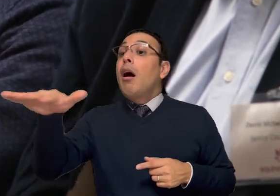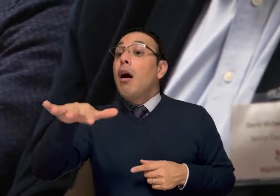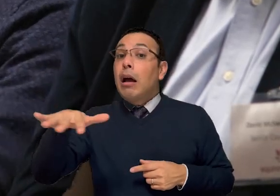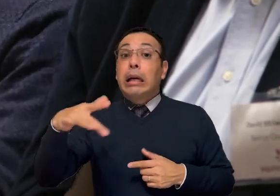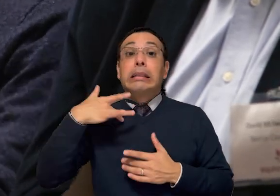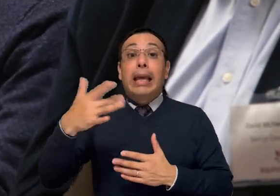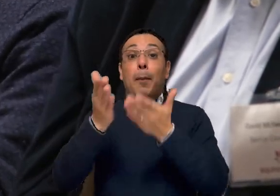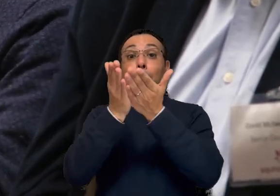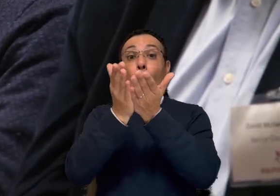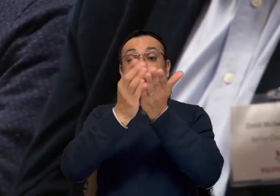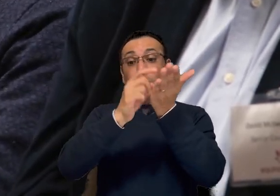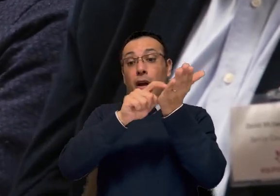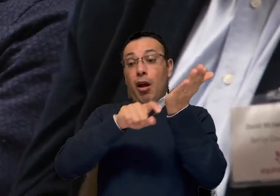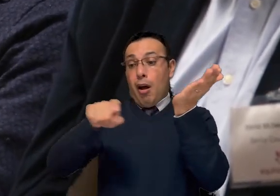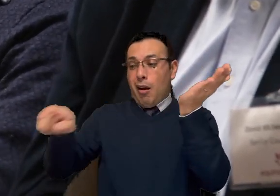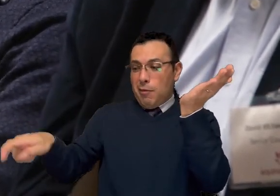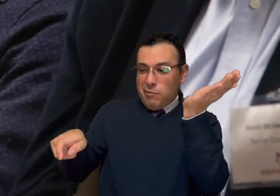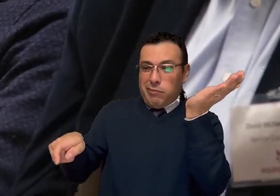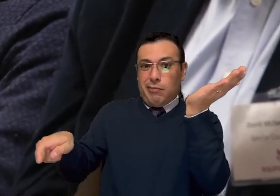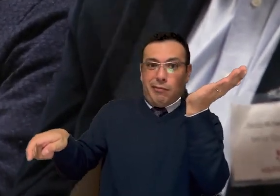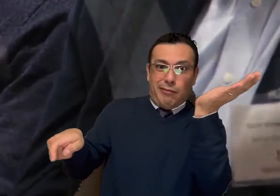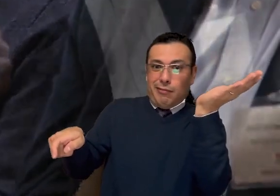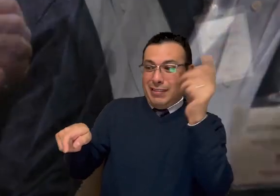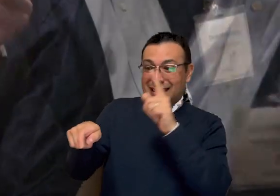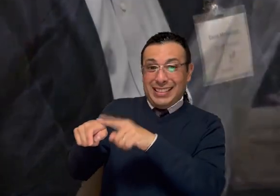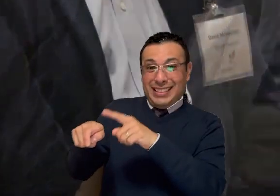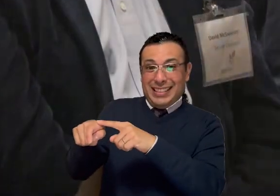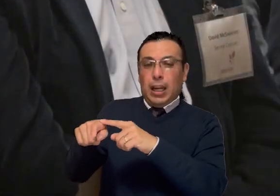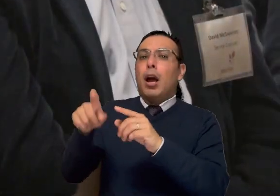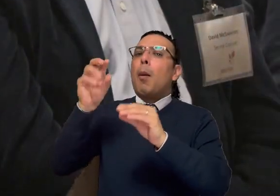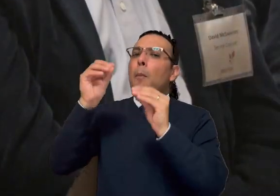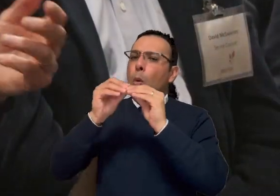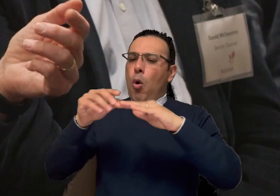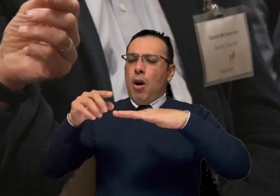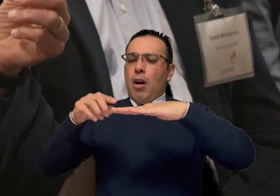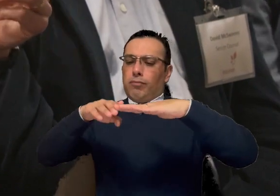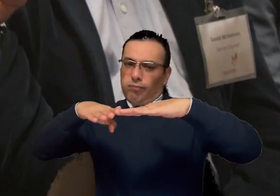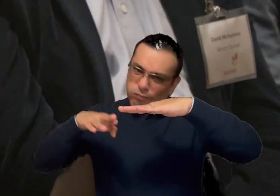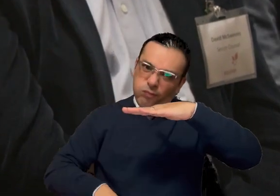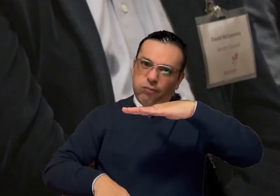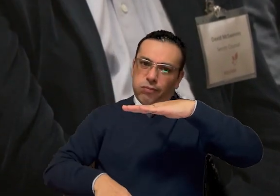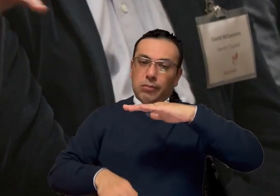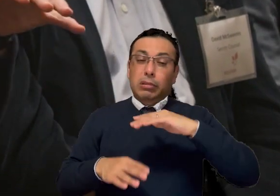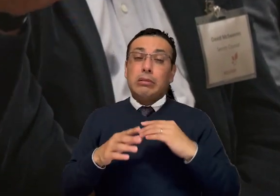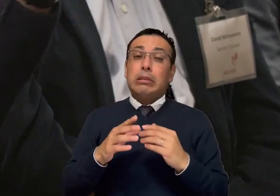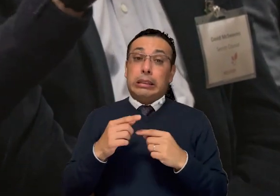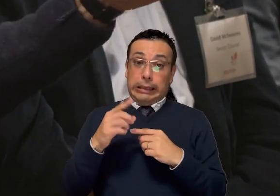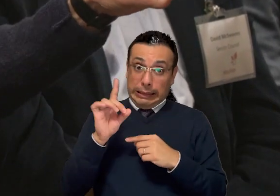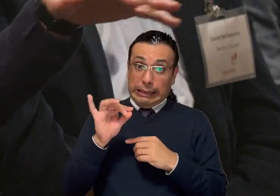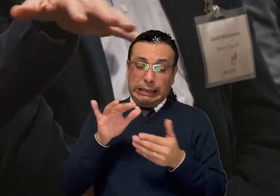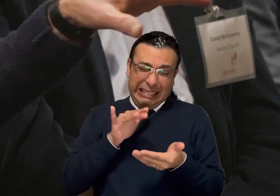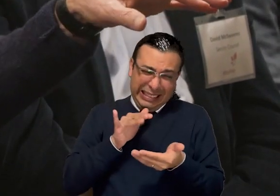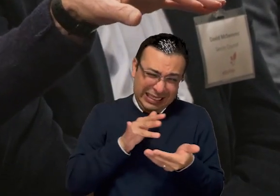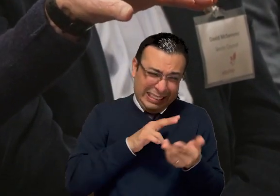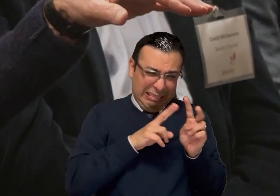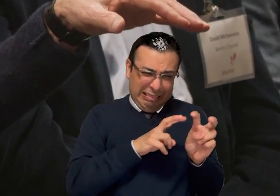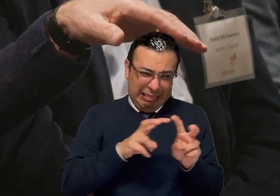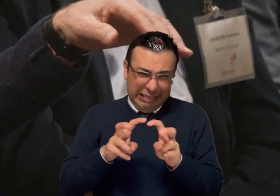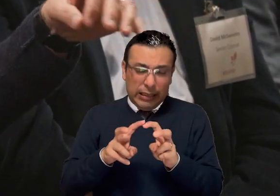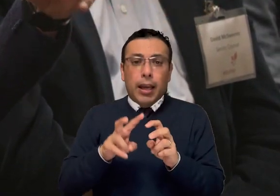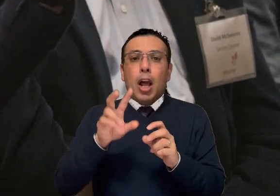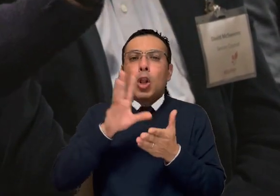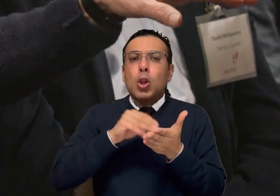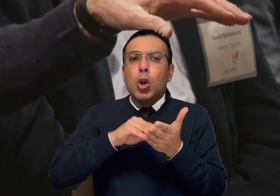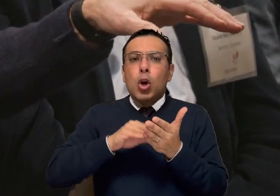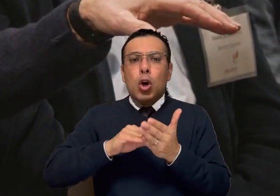time getting detailed information about the seabed. And we also have experience from about 10 active telecom